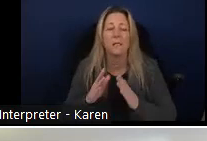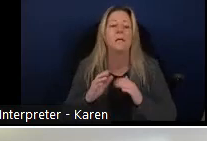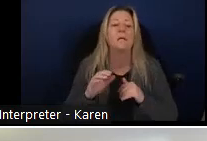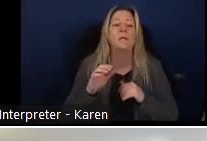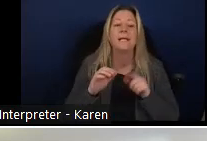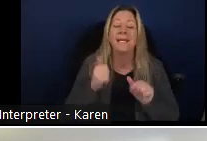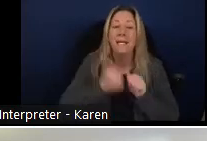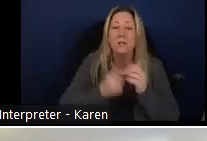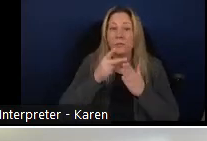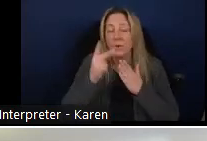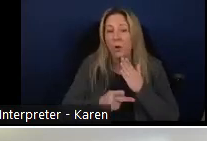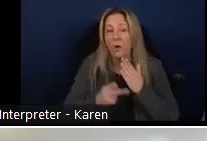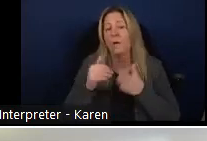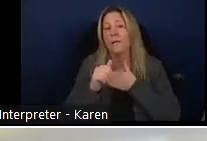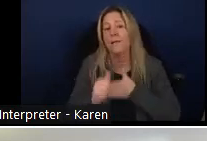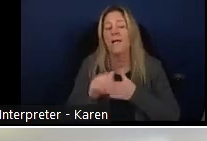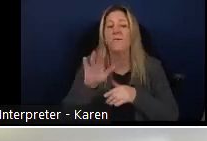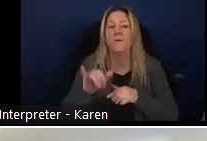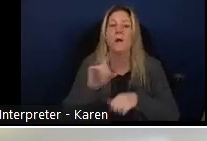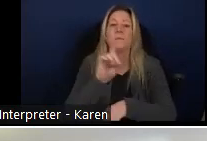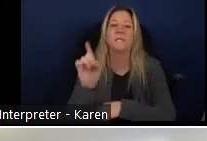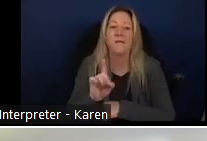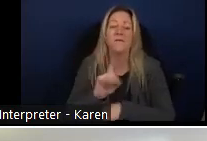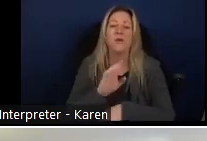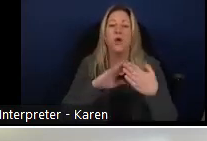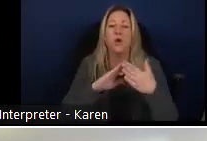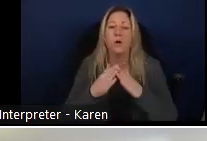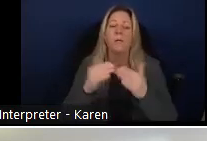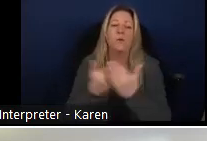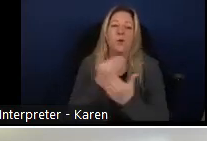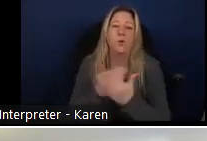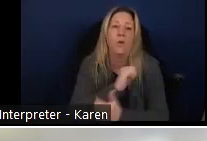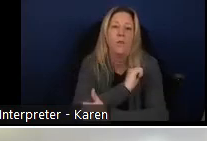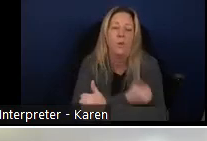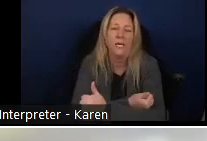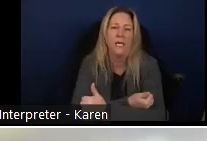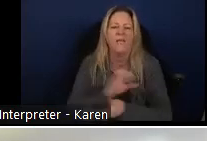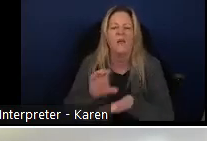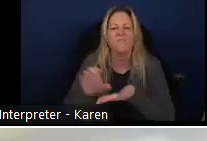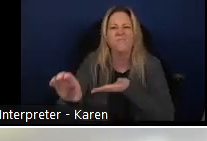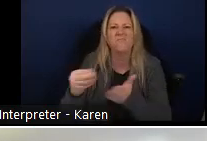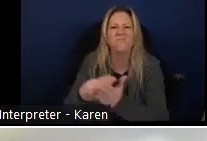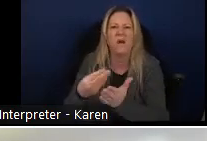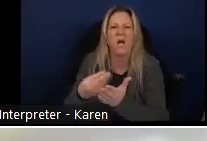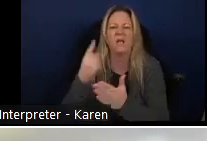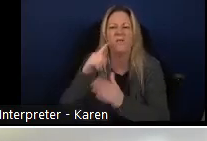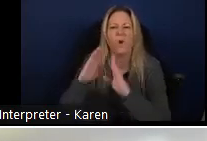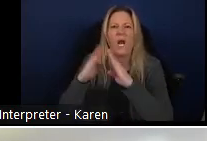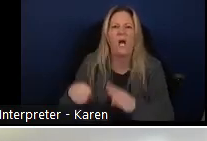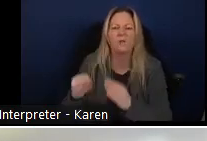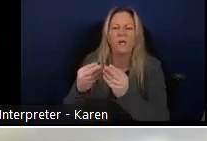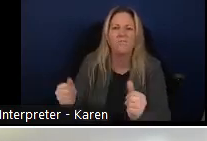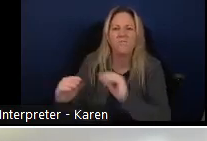led by Denver Urban Renewal Authority, to whom the city provides CDBG funds to address housing repairs that are necessary